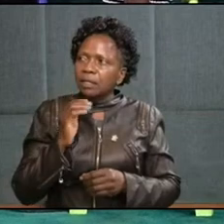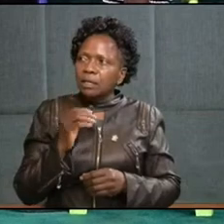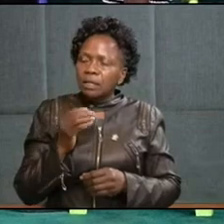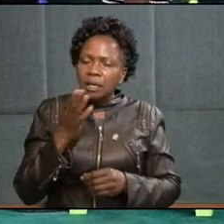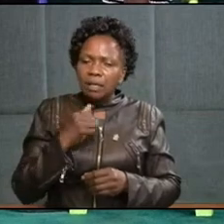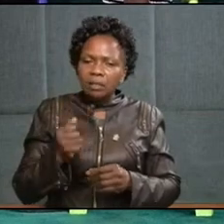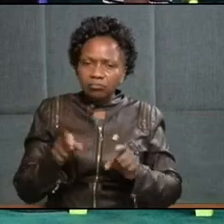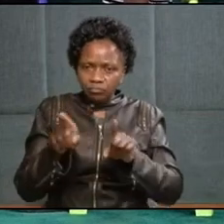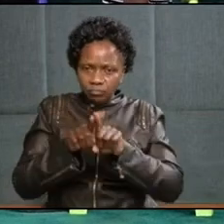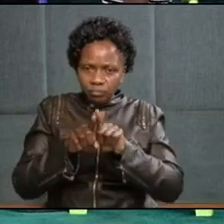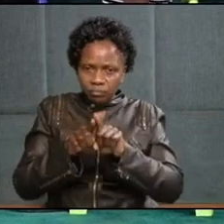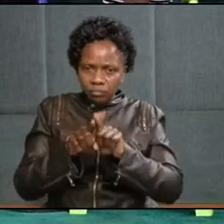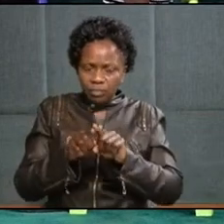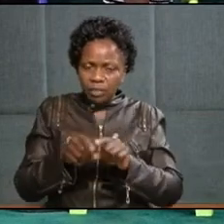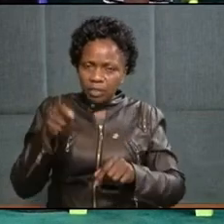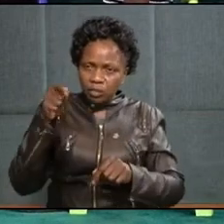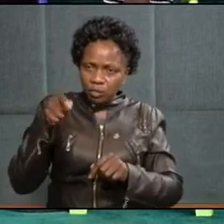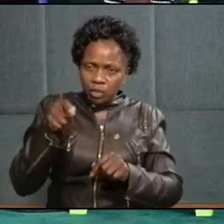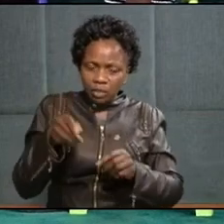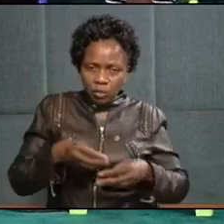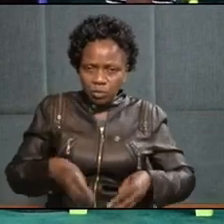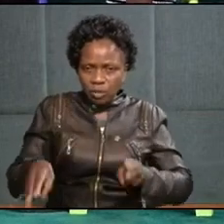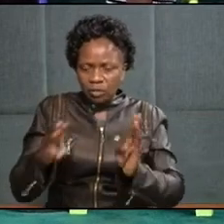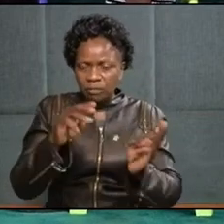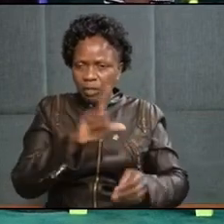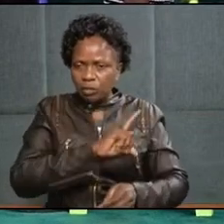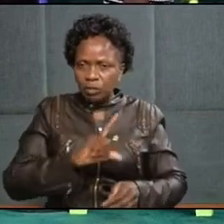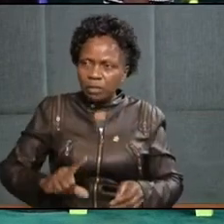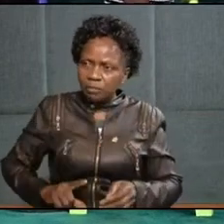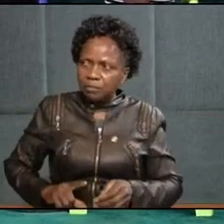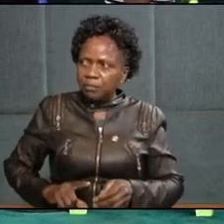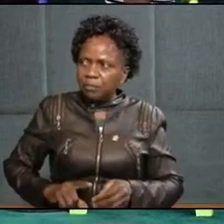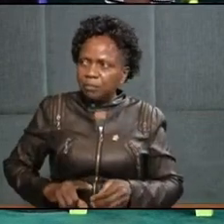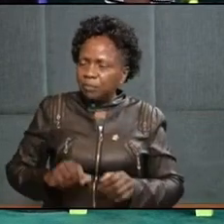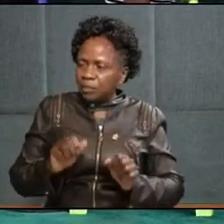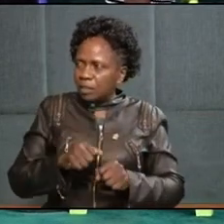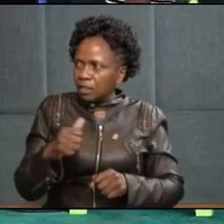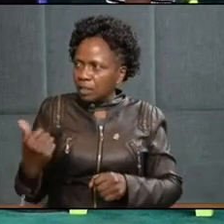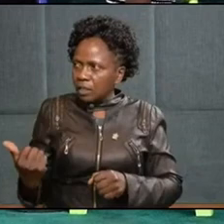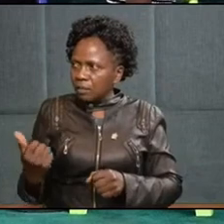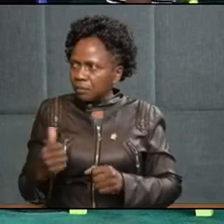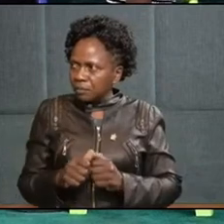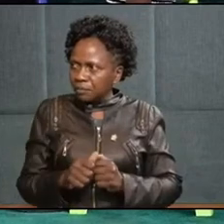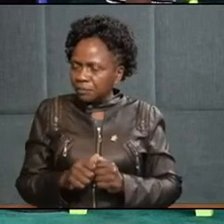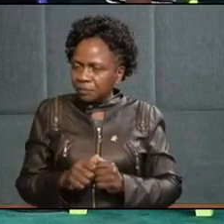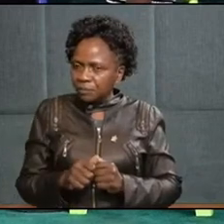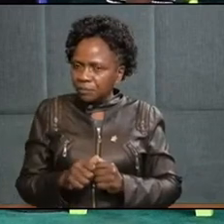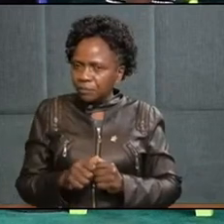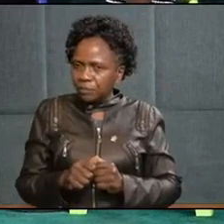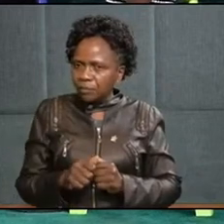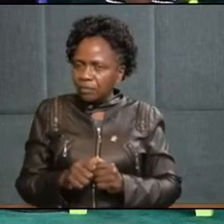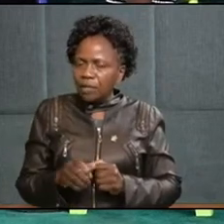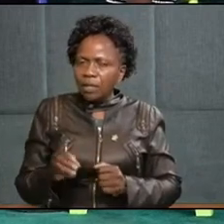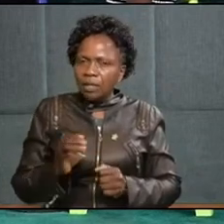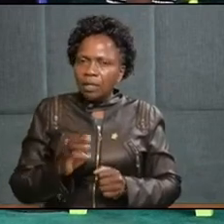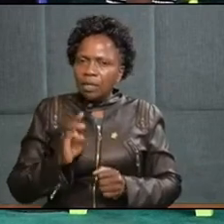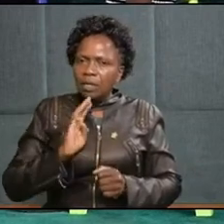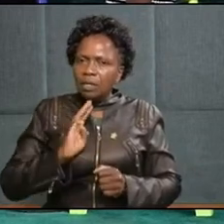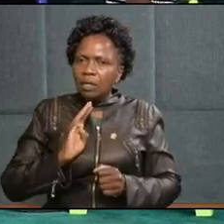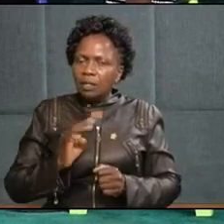was also instructed in the ways of the Lord. Yes, Mitch? He had a fervent spirit.